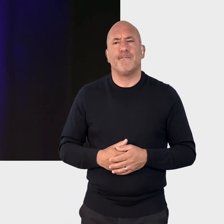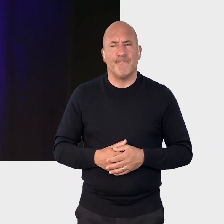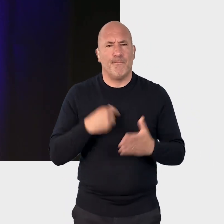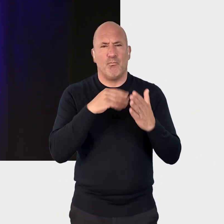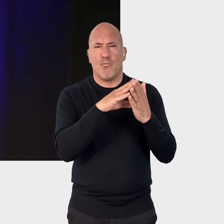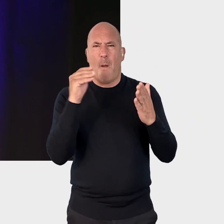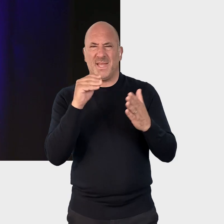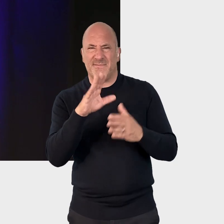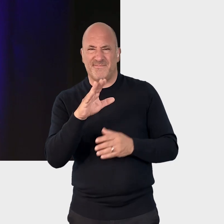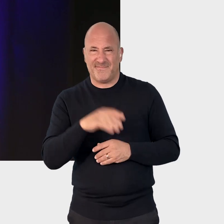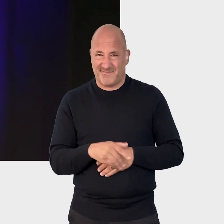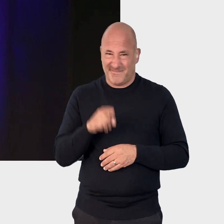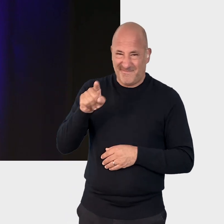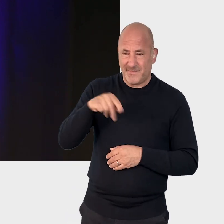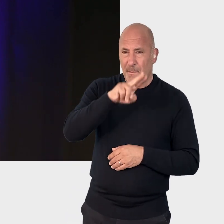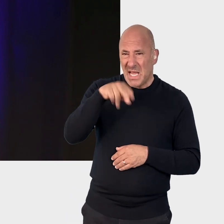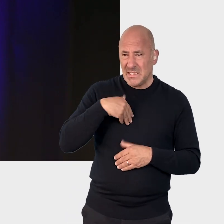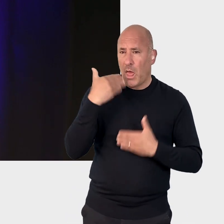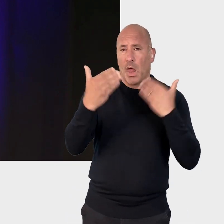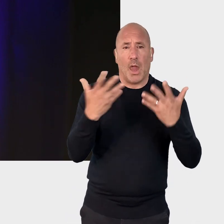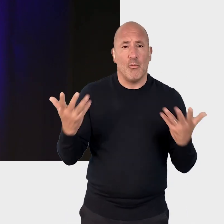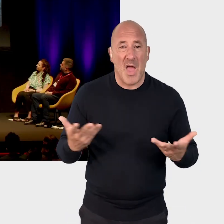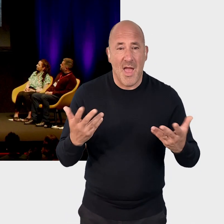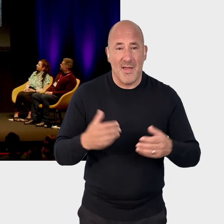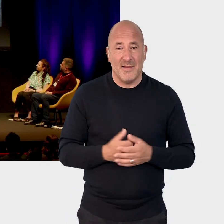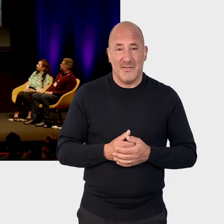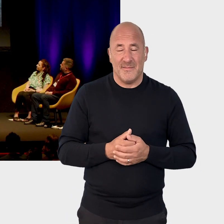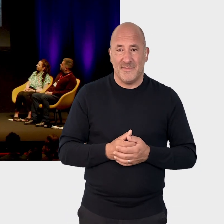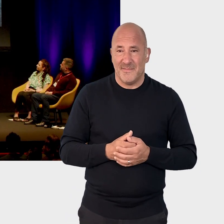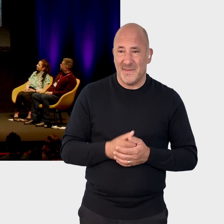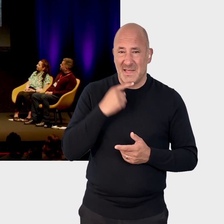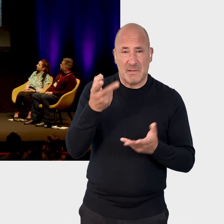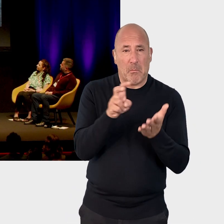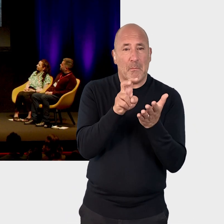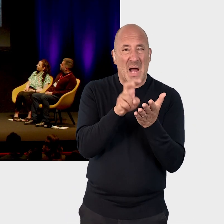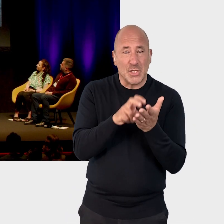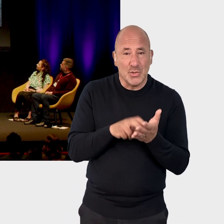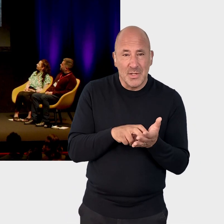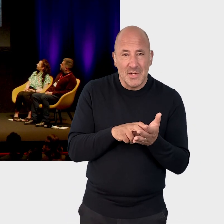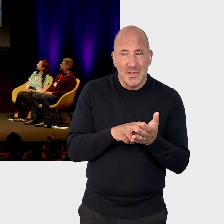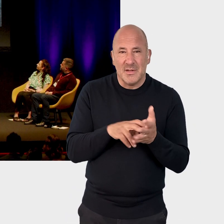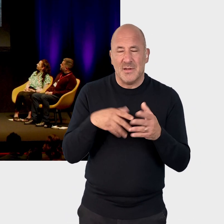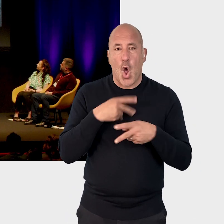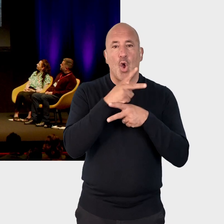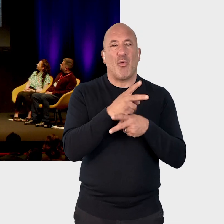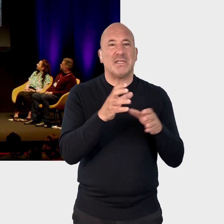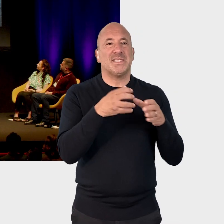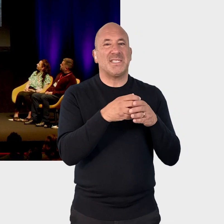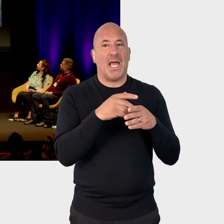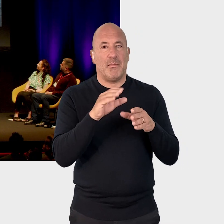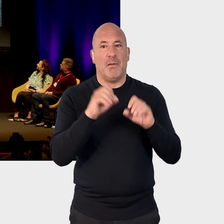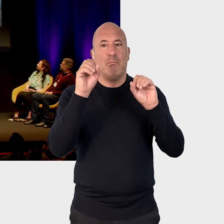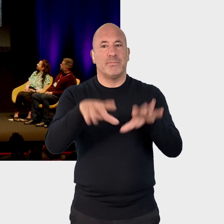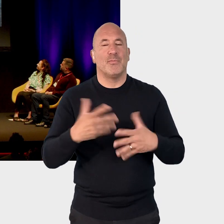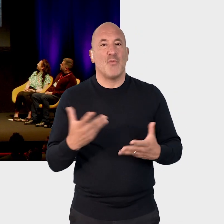as well. So, here, talking about replicas, here's some examples of where our paintings have ended up. There's some Titians there.